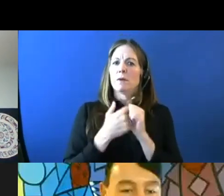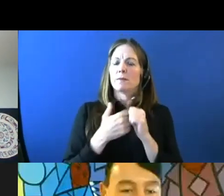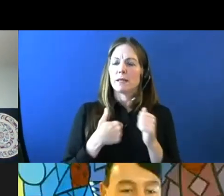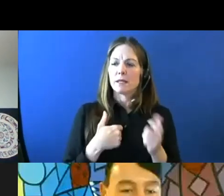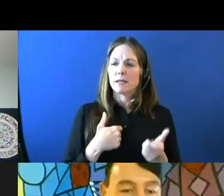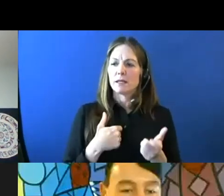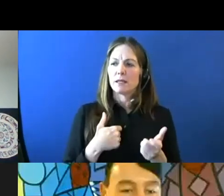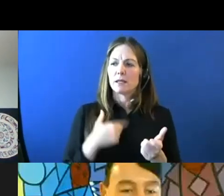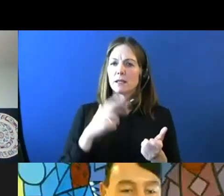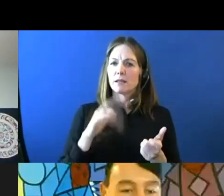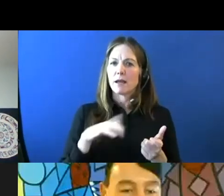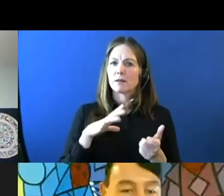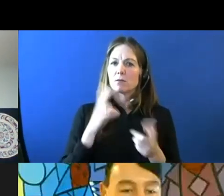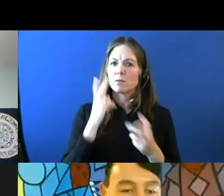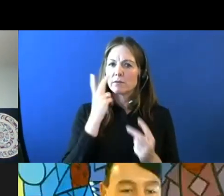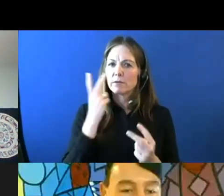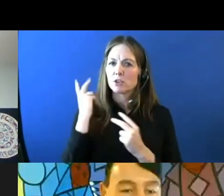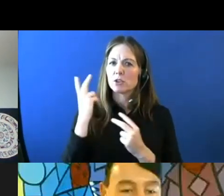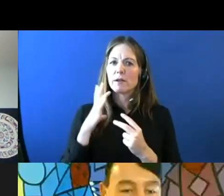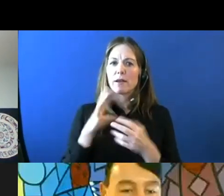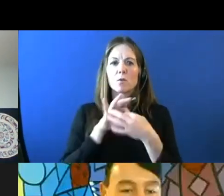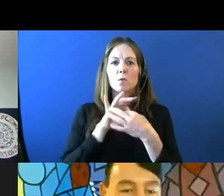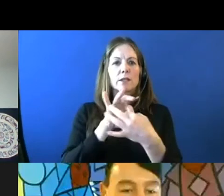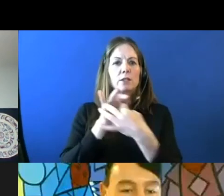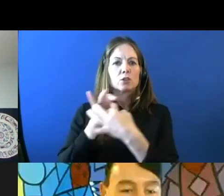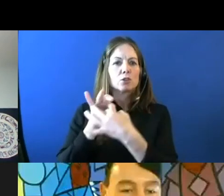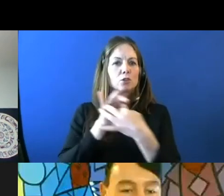this relational approach, it's so important.